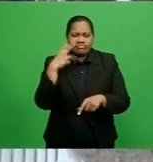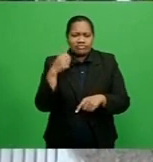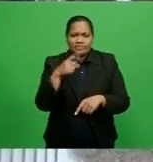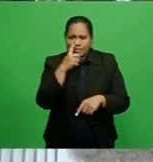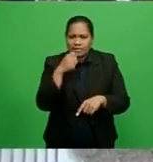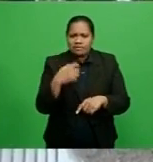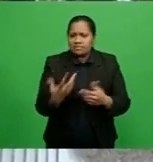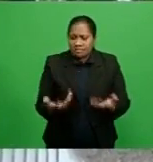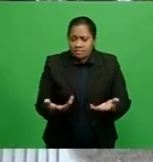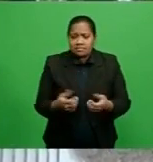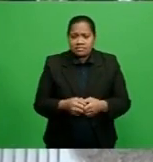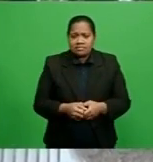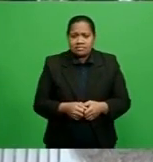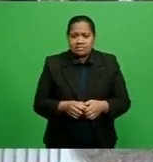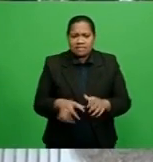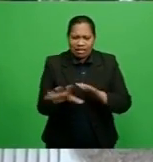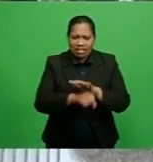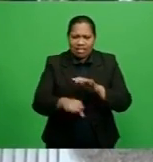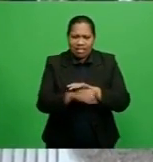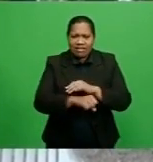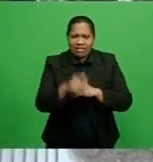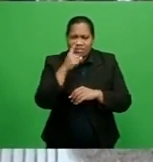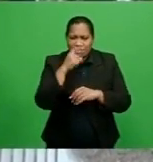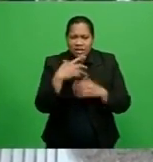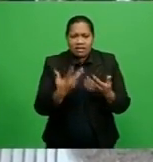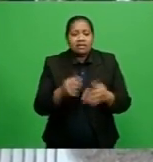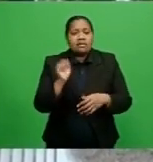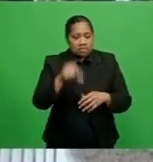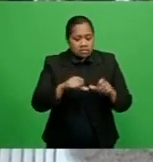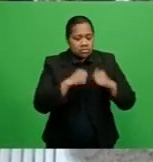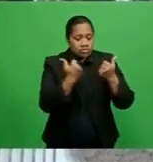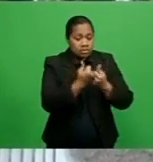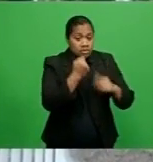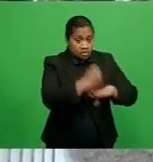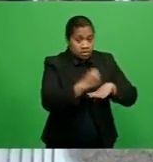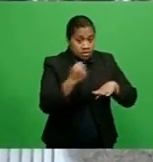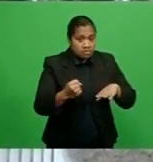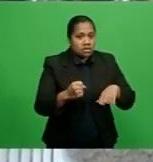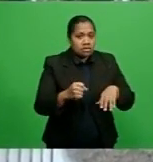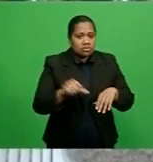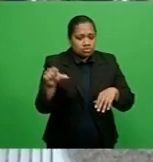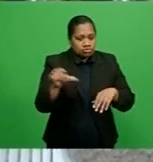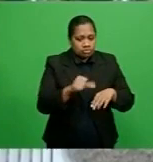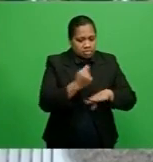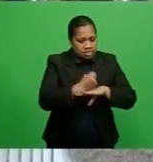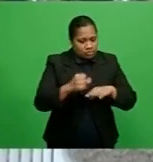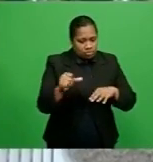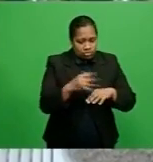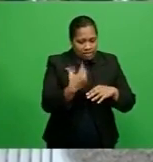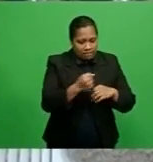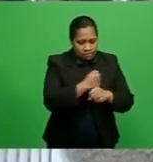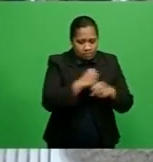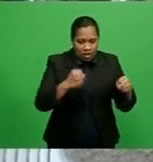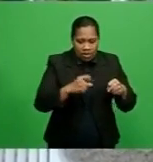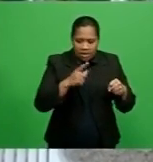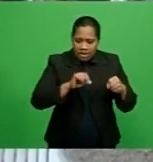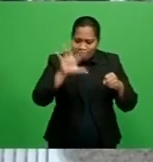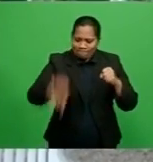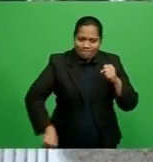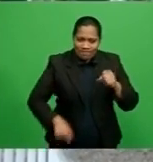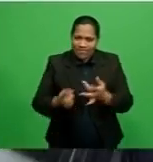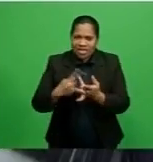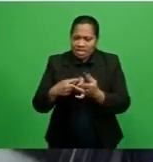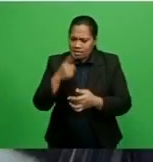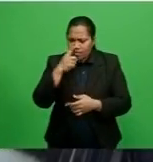the government that the other real estate should be given powers to prosecute others. People should not be robbed.